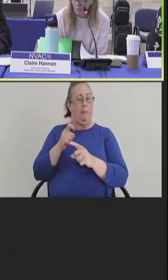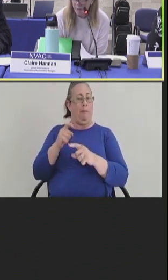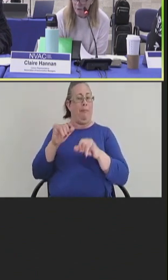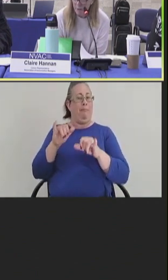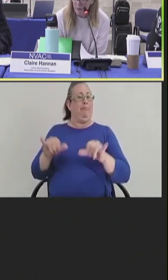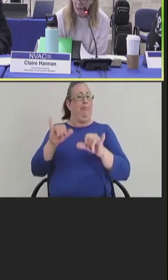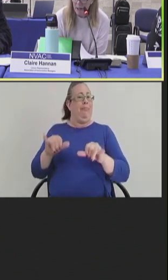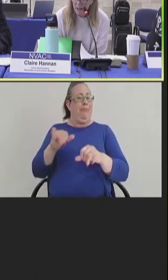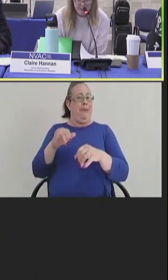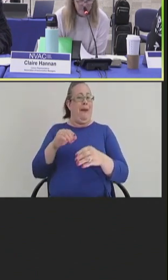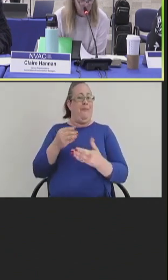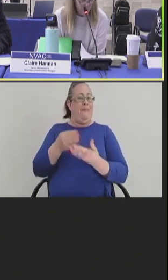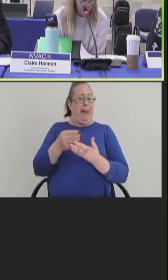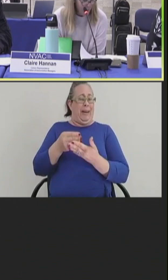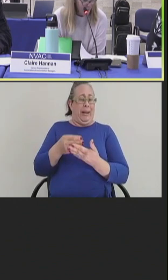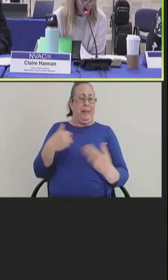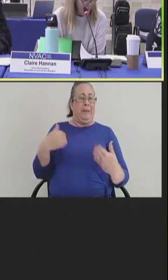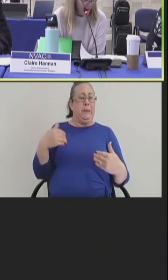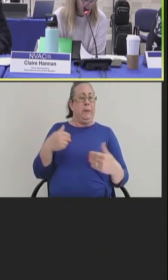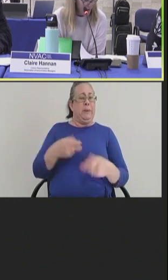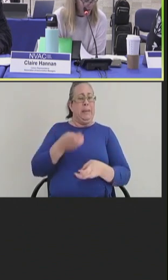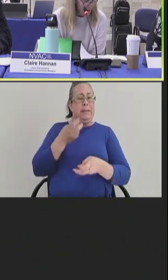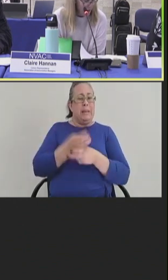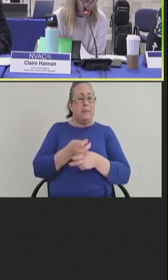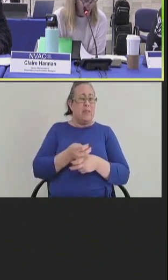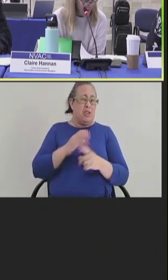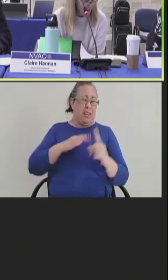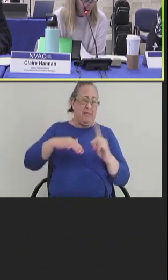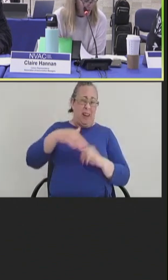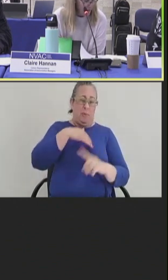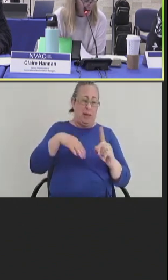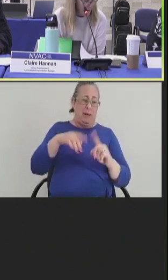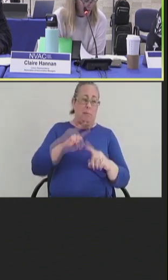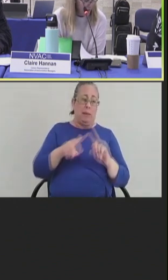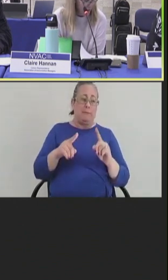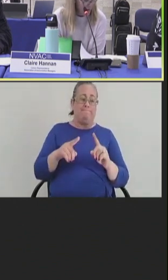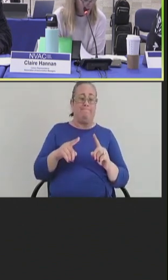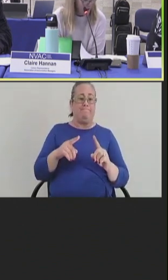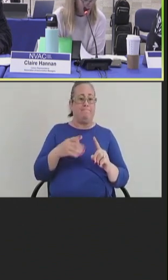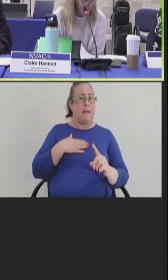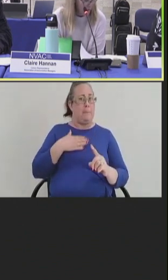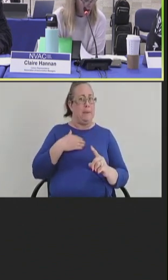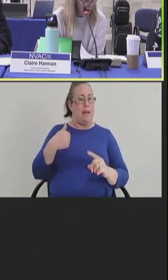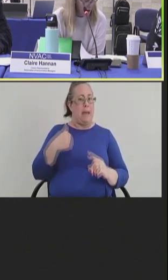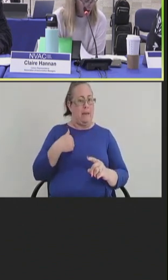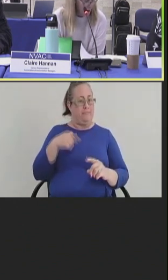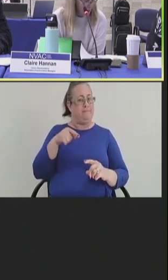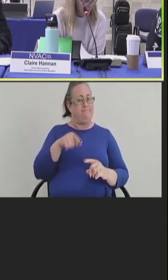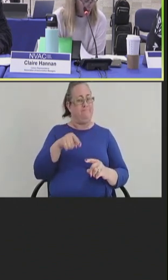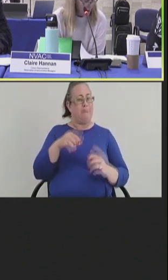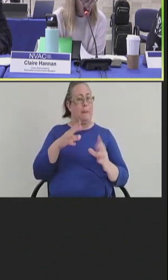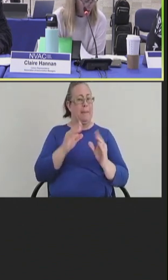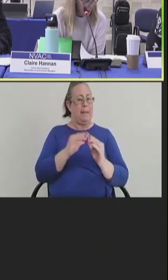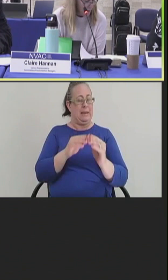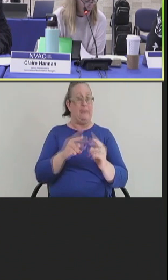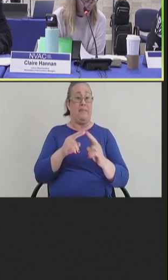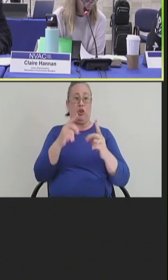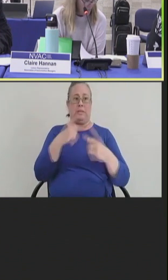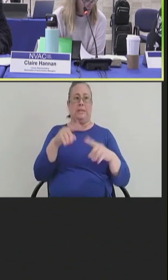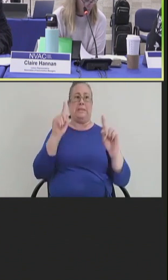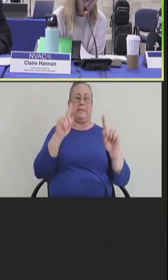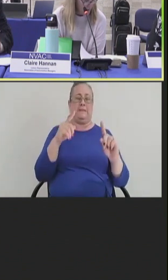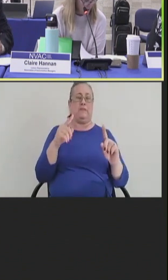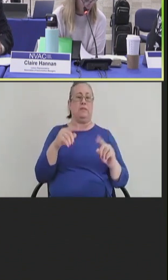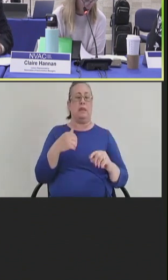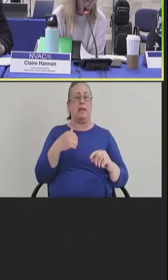forward. So it's a difficult environment, but we're very excited to have these meetings. They've been very successful. We've held 3, we have